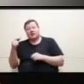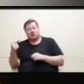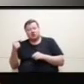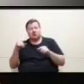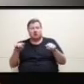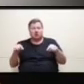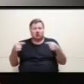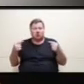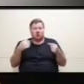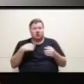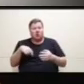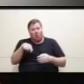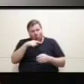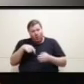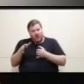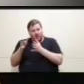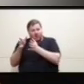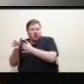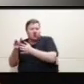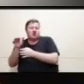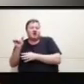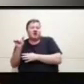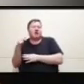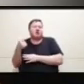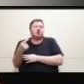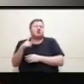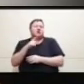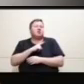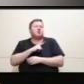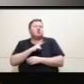their mind on your view on the comment.